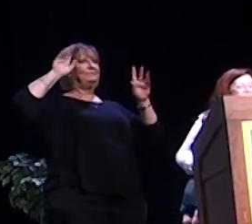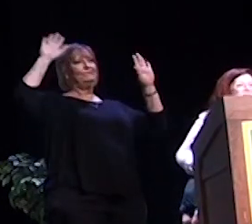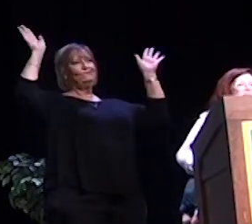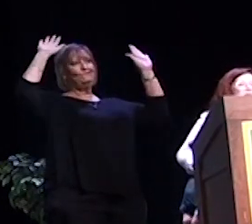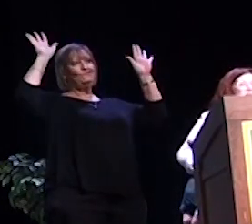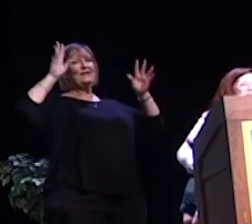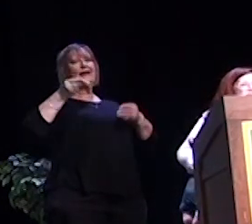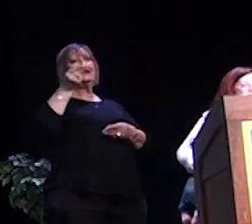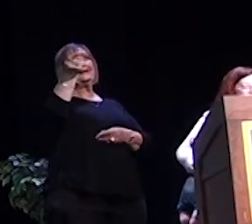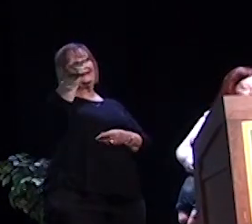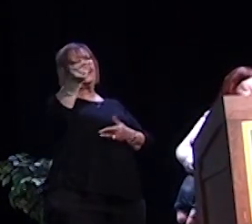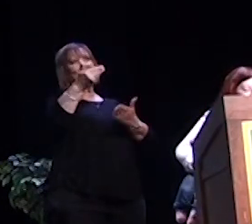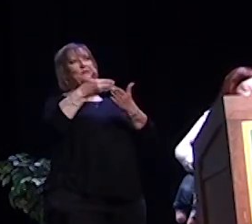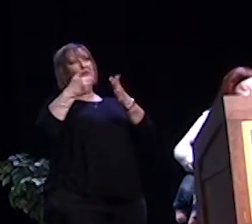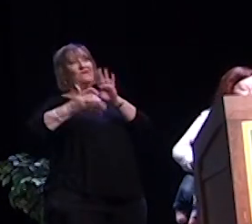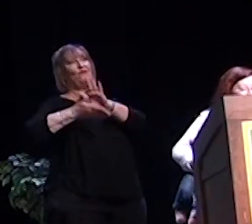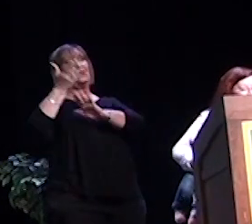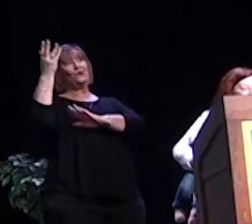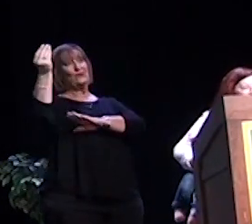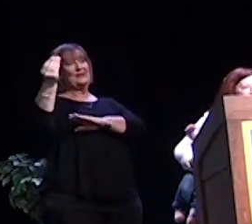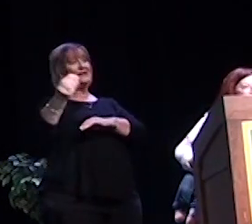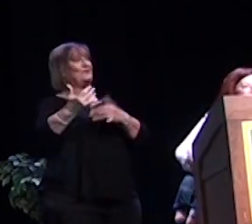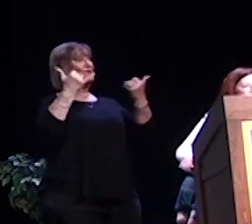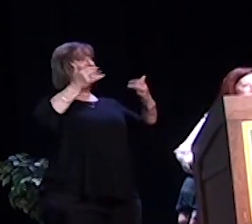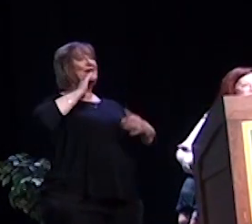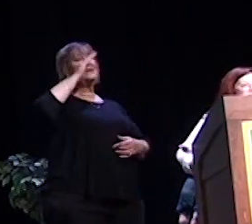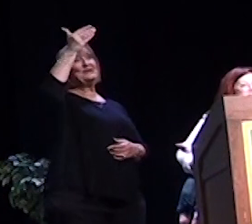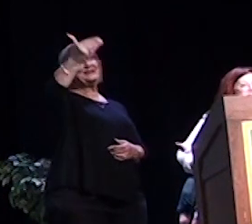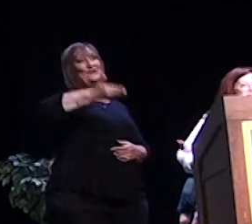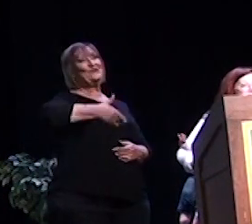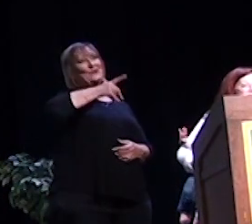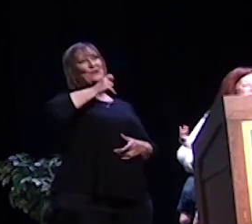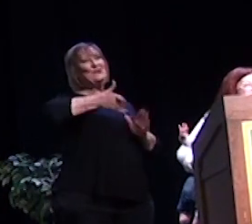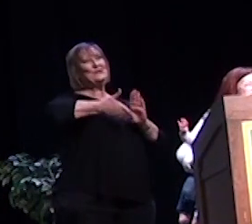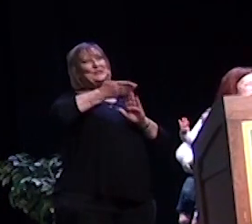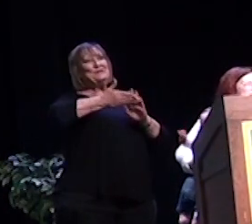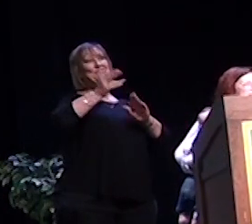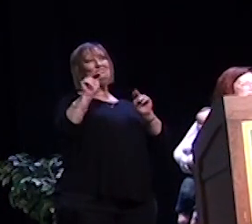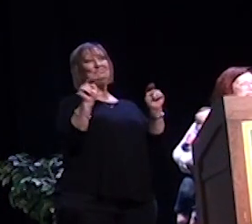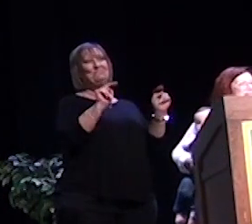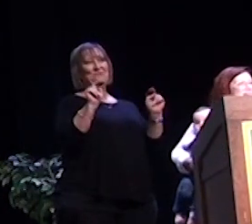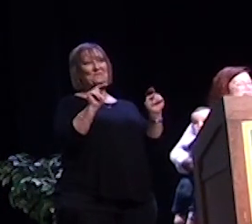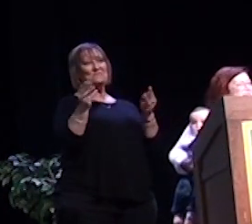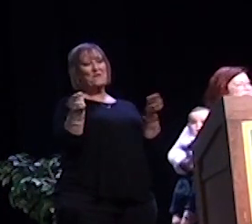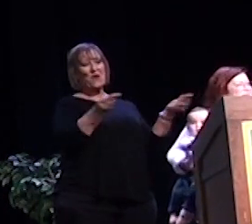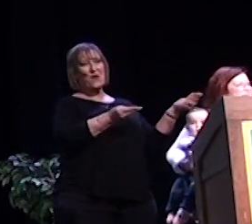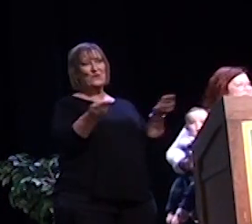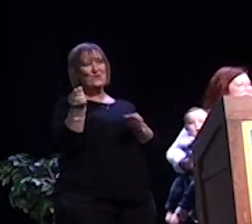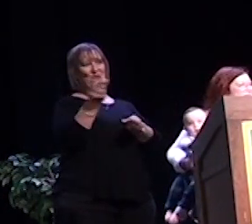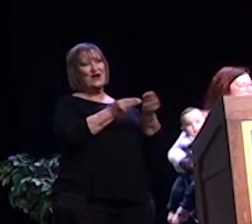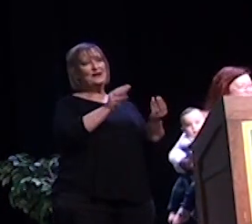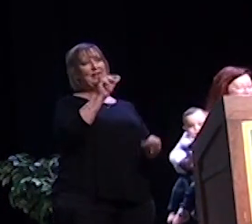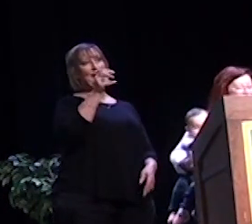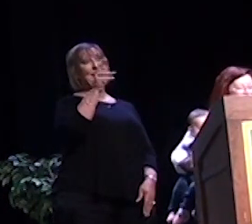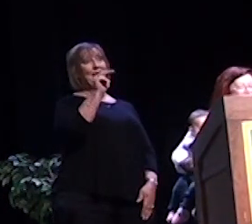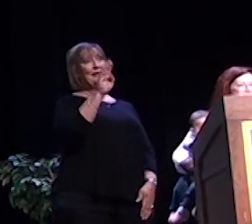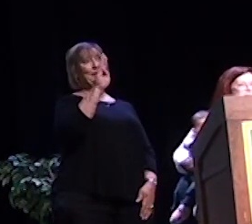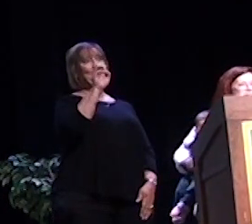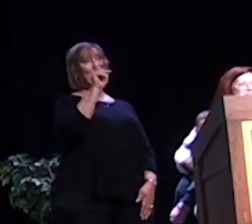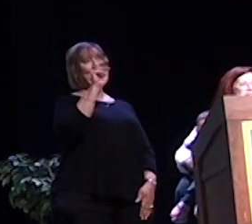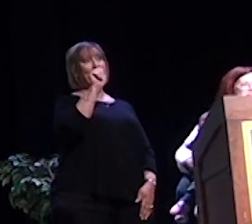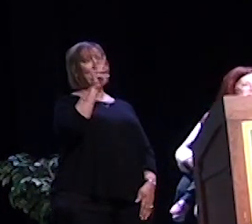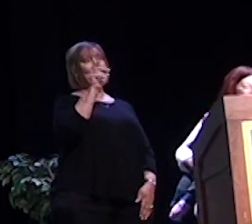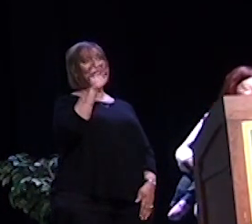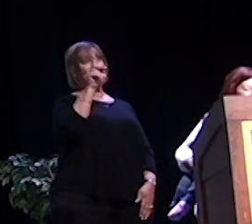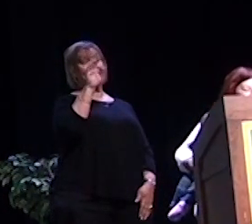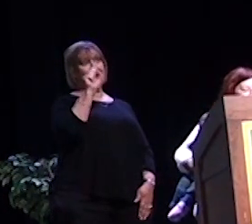So, without further ado, I would like to introduce our moderator for today. His name is Ian Benavides. He's our